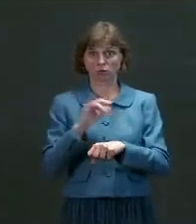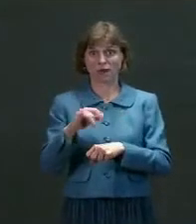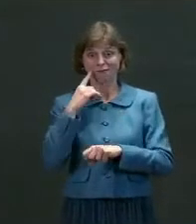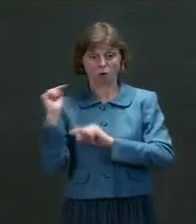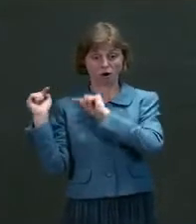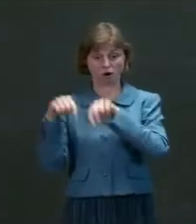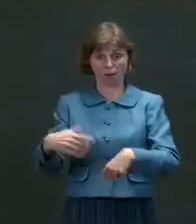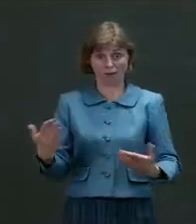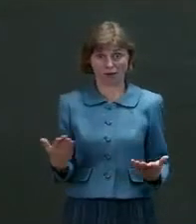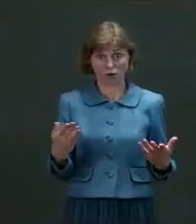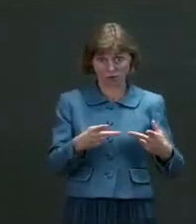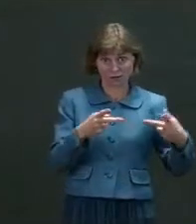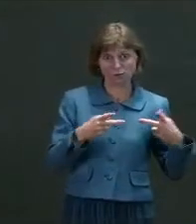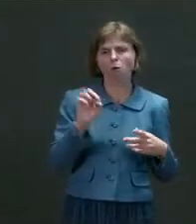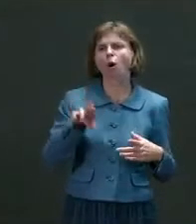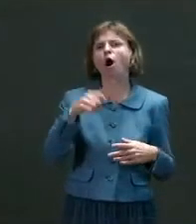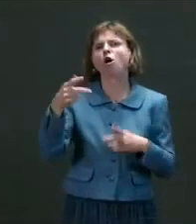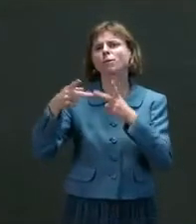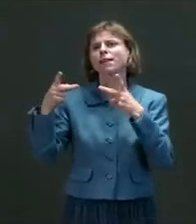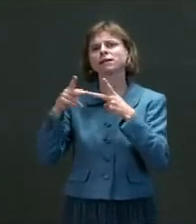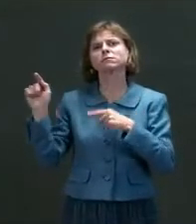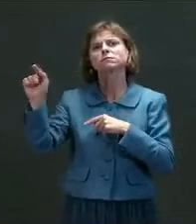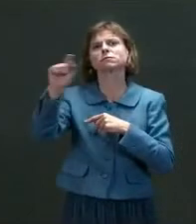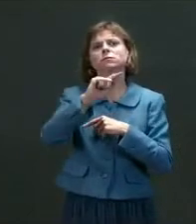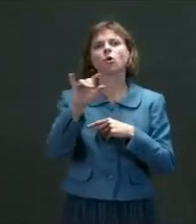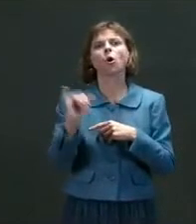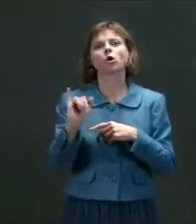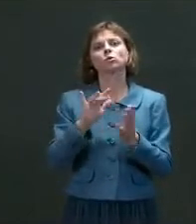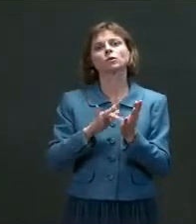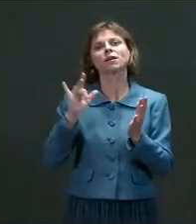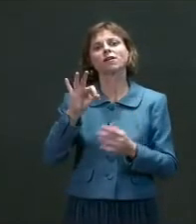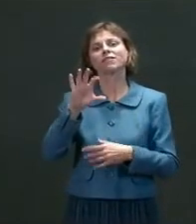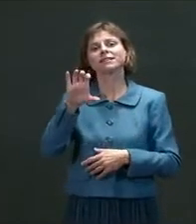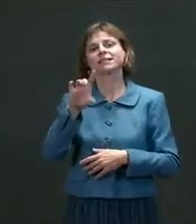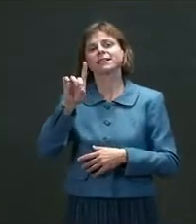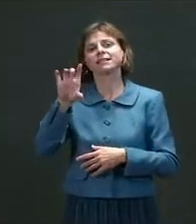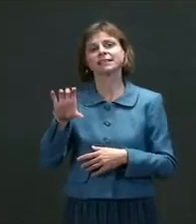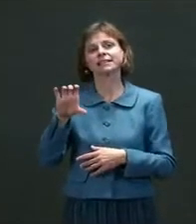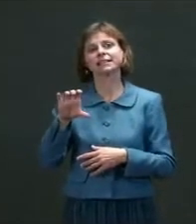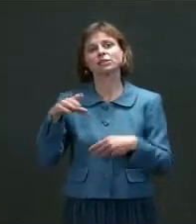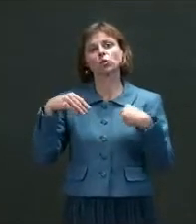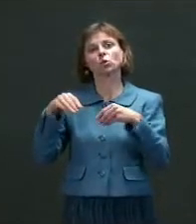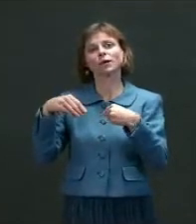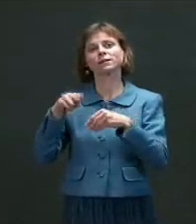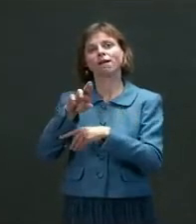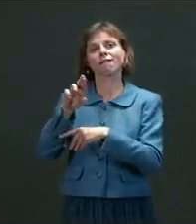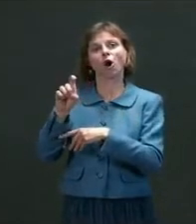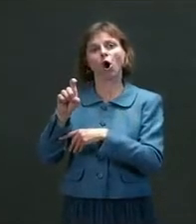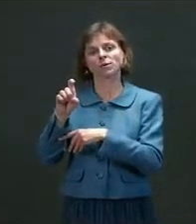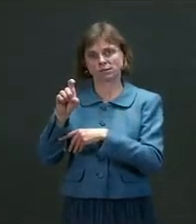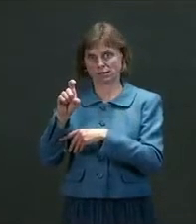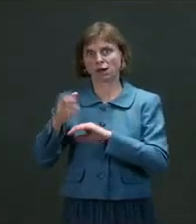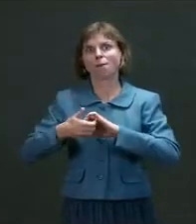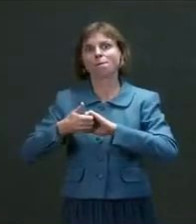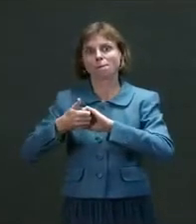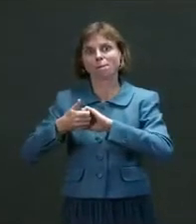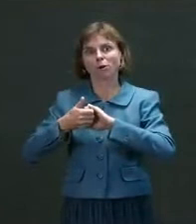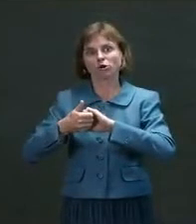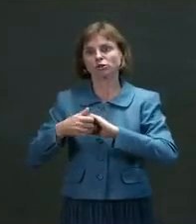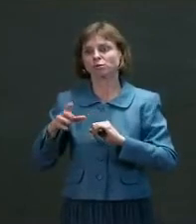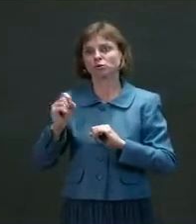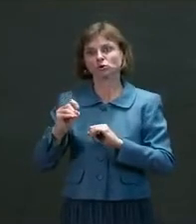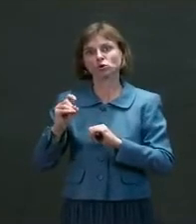And we're also taking advantage of the CDC's retail pharmacy partnership to make sure that we're getting those vaccines into pharmacies